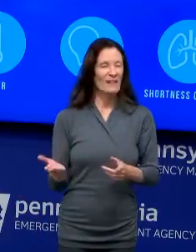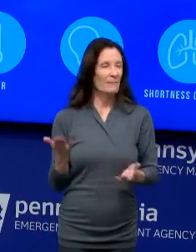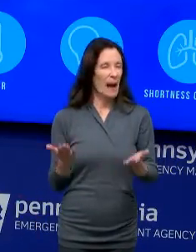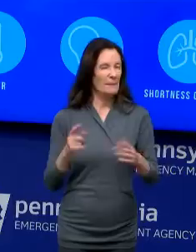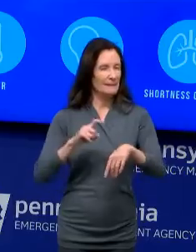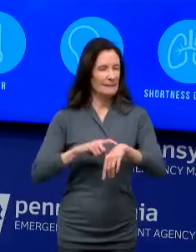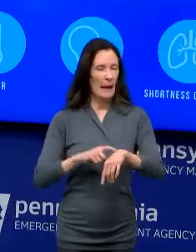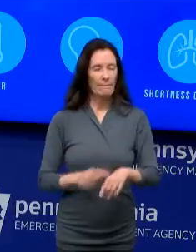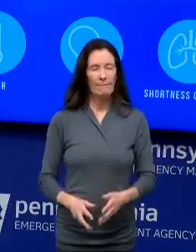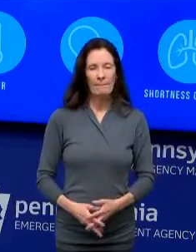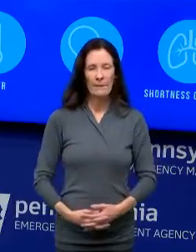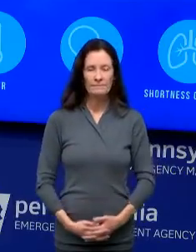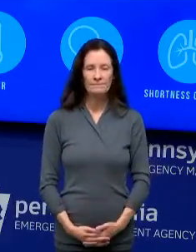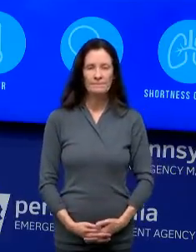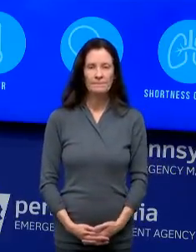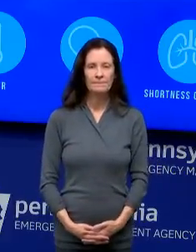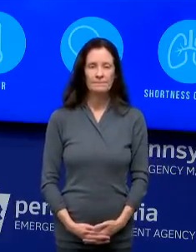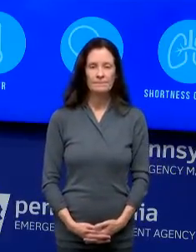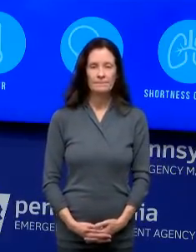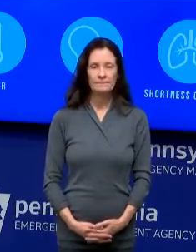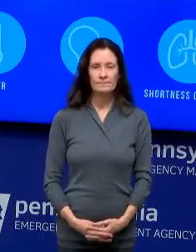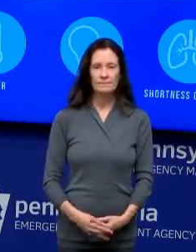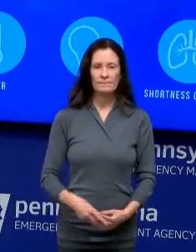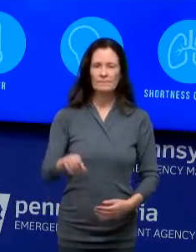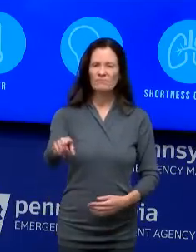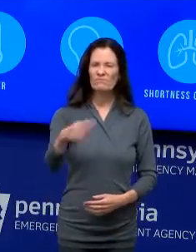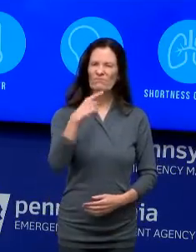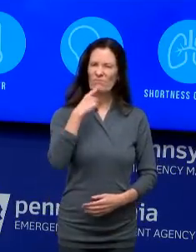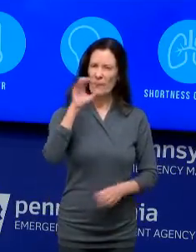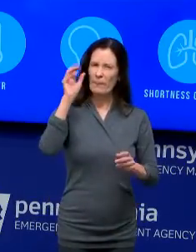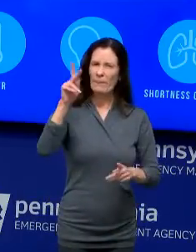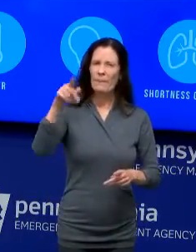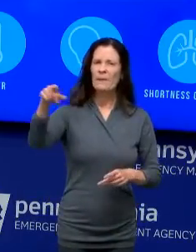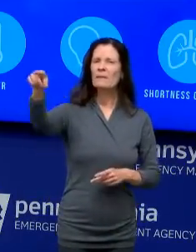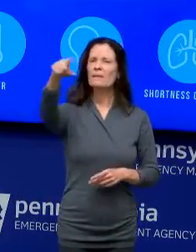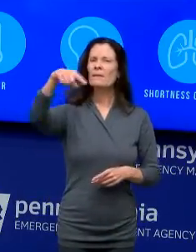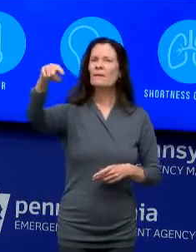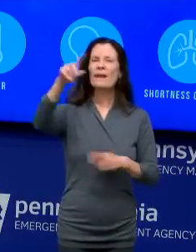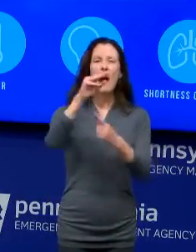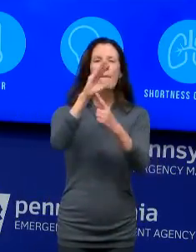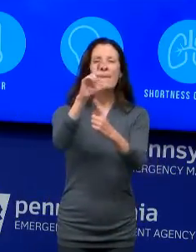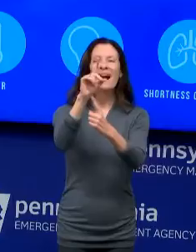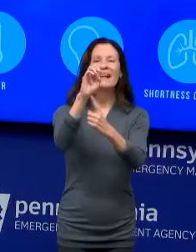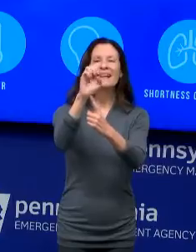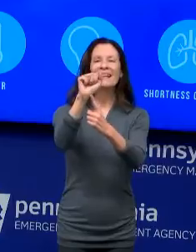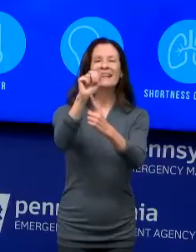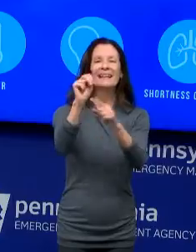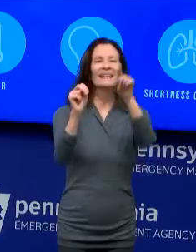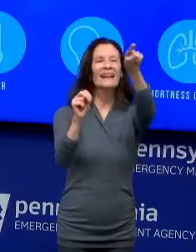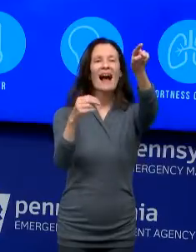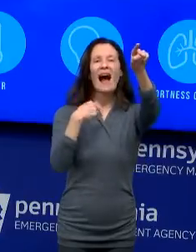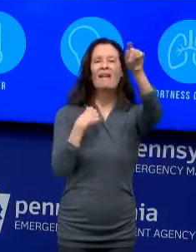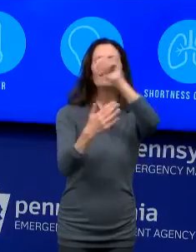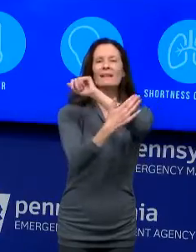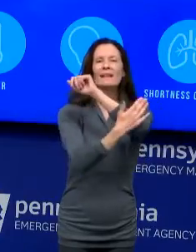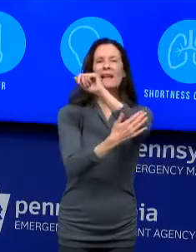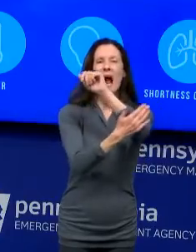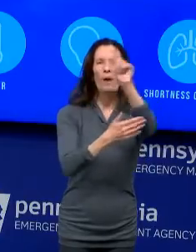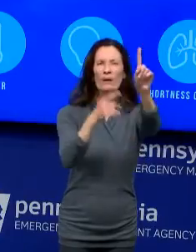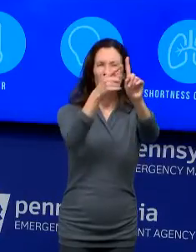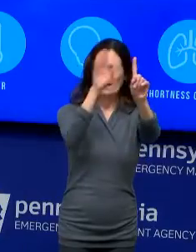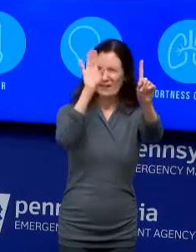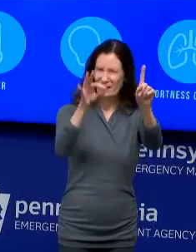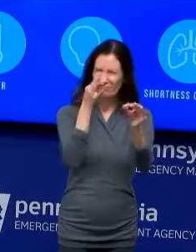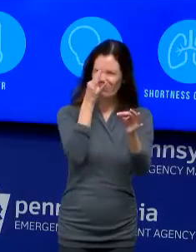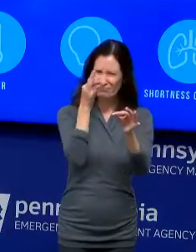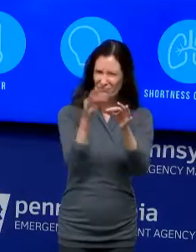of relatively low number of cases in McKean County and our surrounding counties. Yet we're also hearing reports that the number of